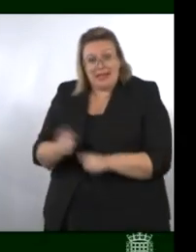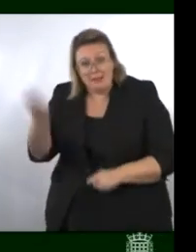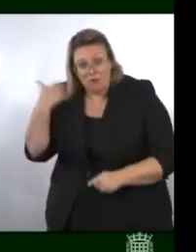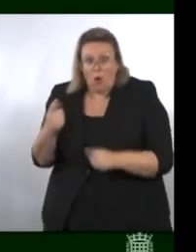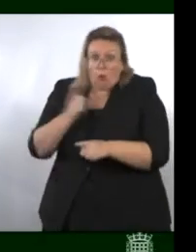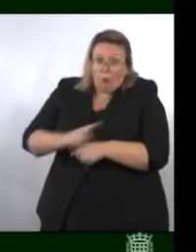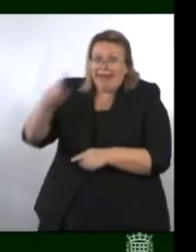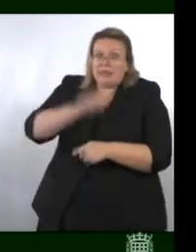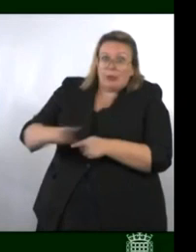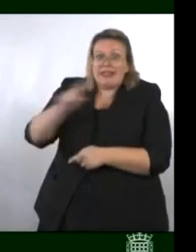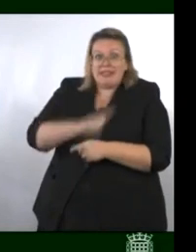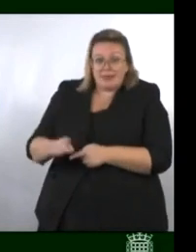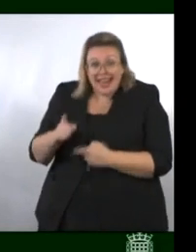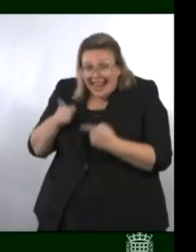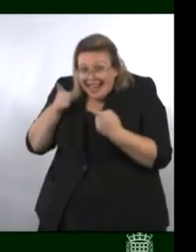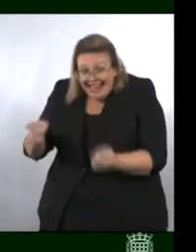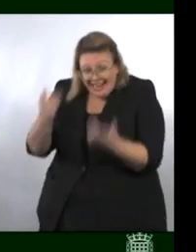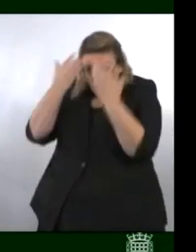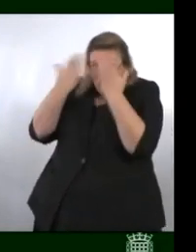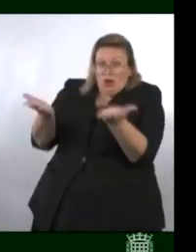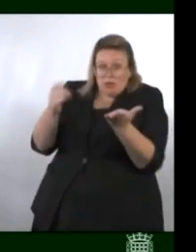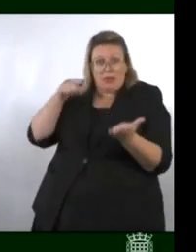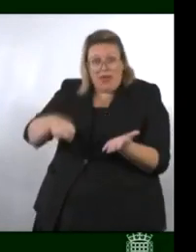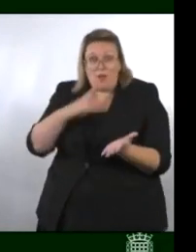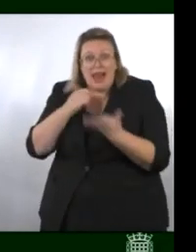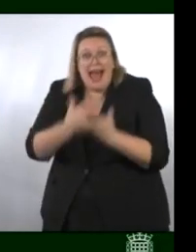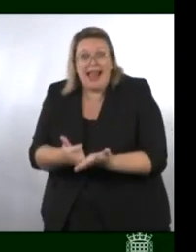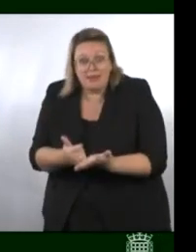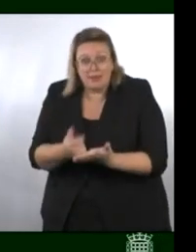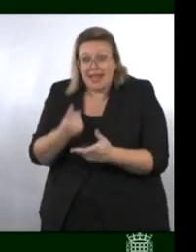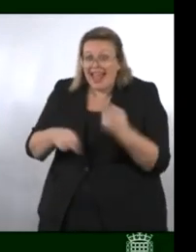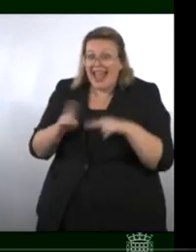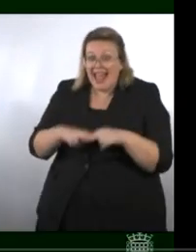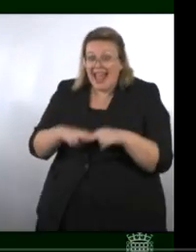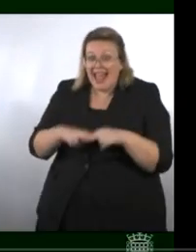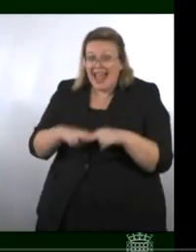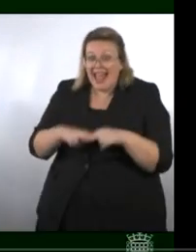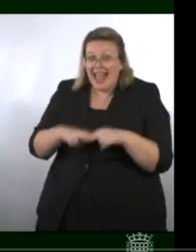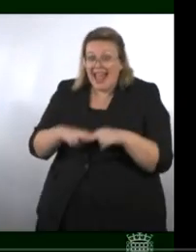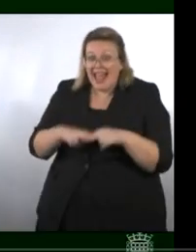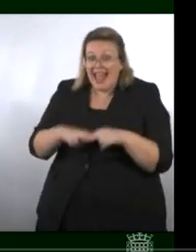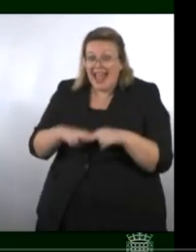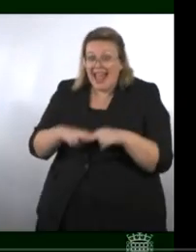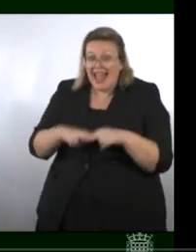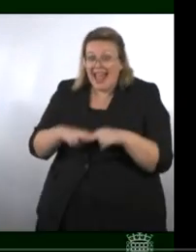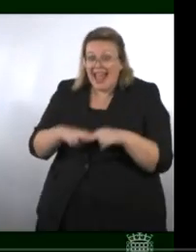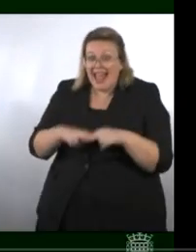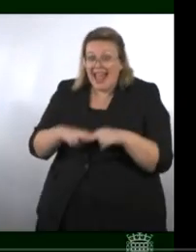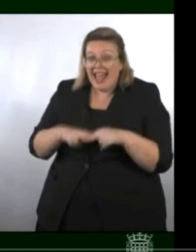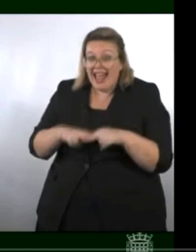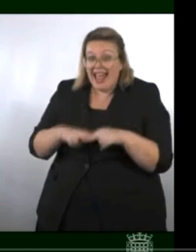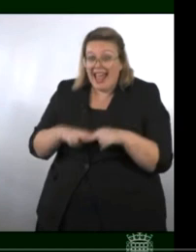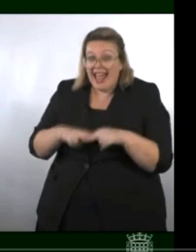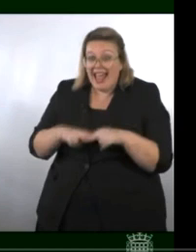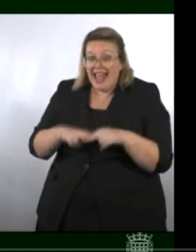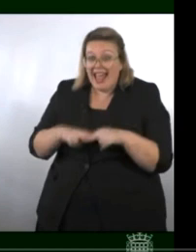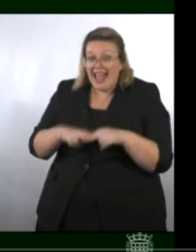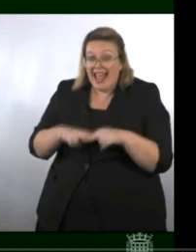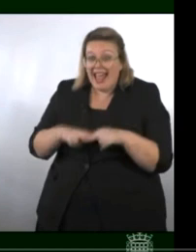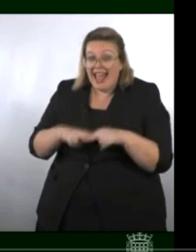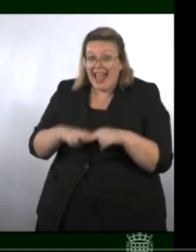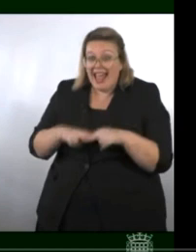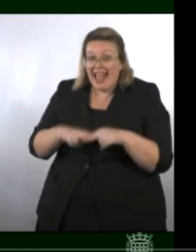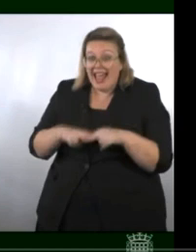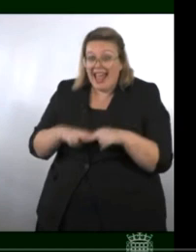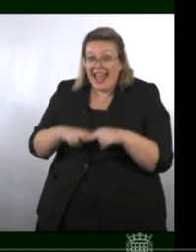end, and he has no clue about how he would propose to get the country out of that, does he? He's not the Prime Minister, you